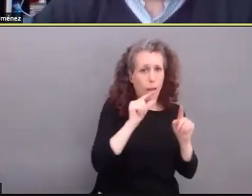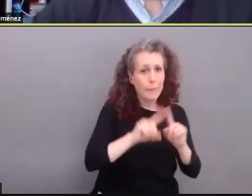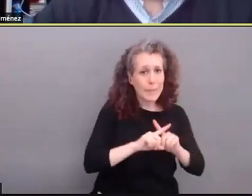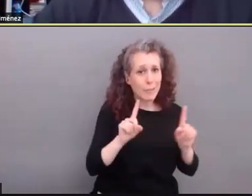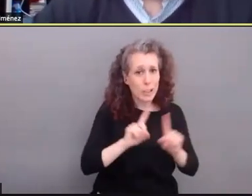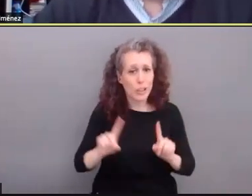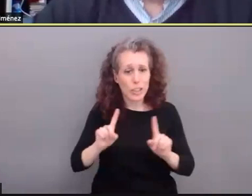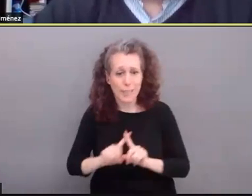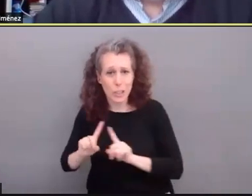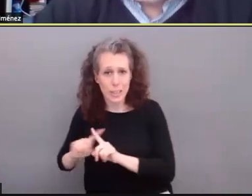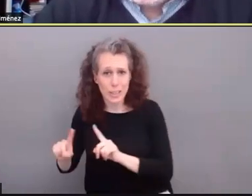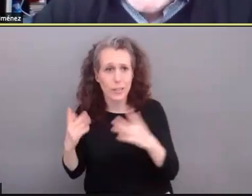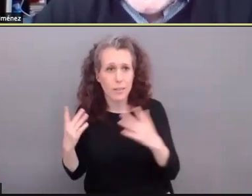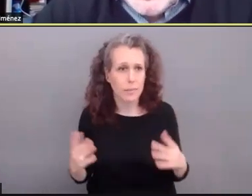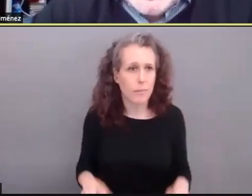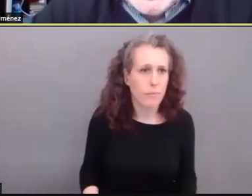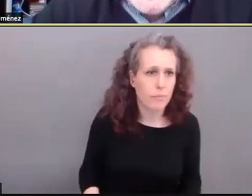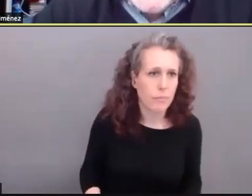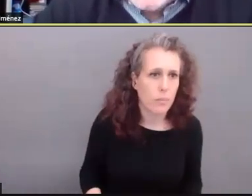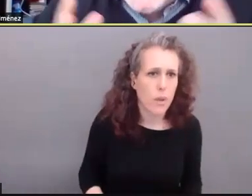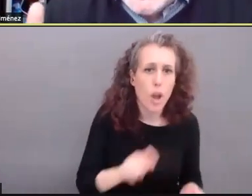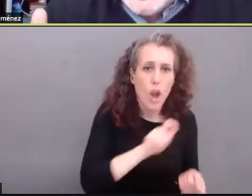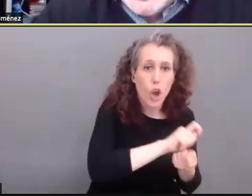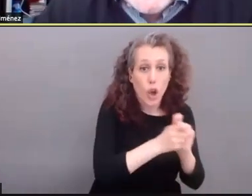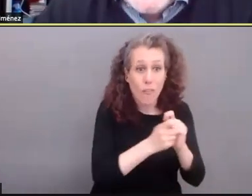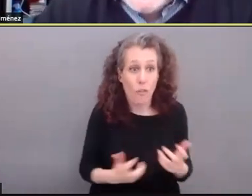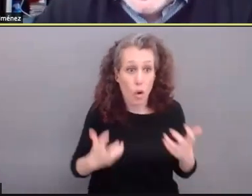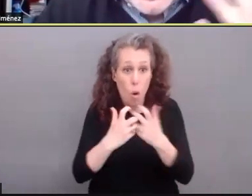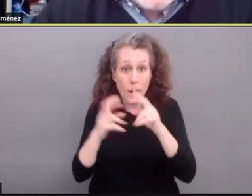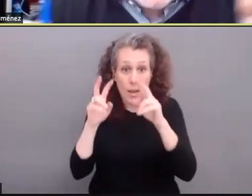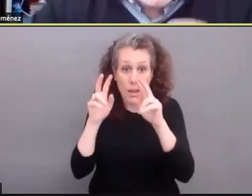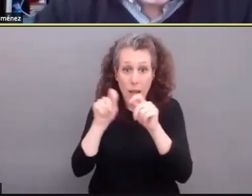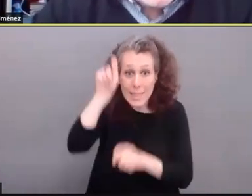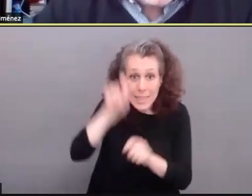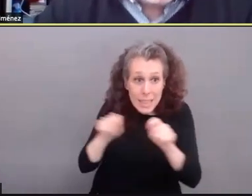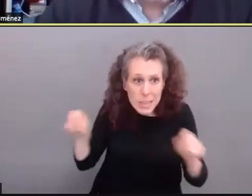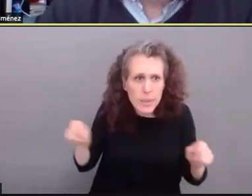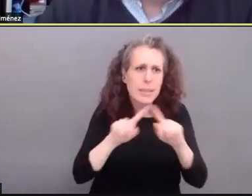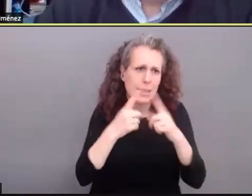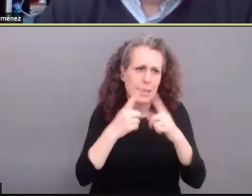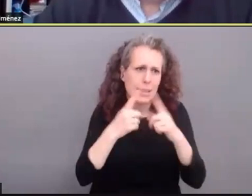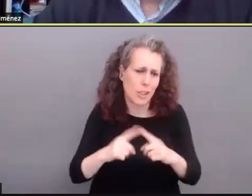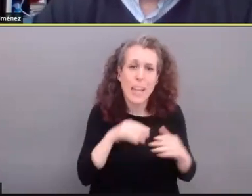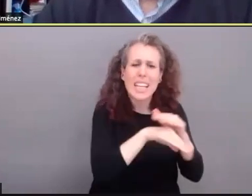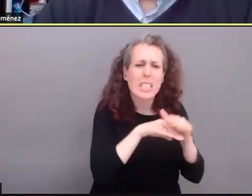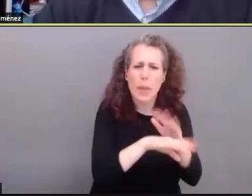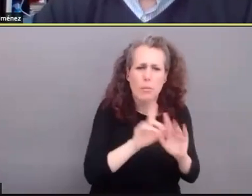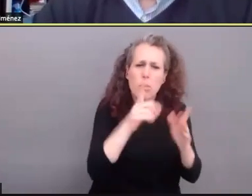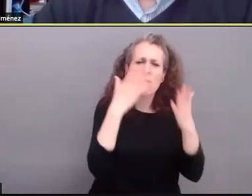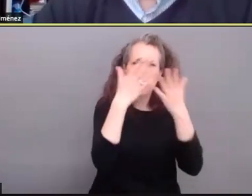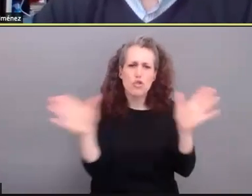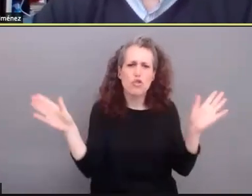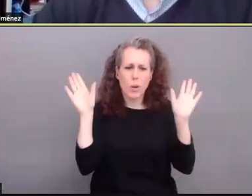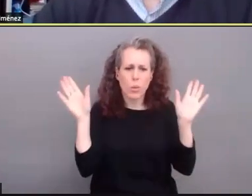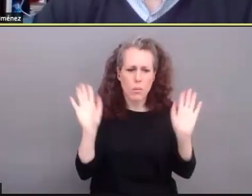different types of conformity assessment, not only in accessibility, that is general. We can